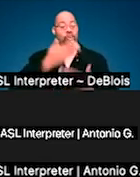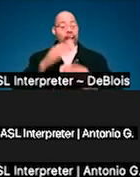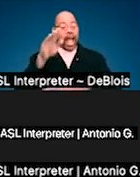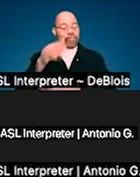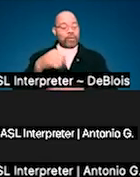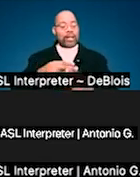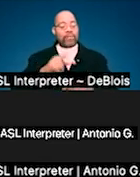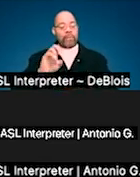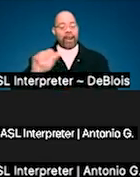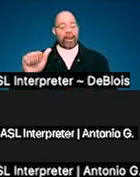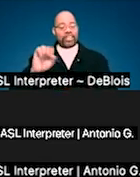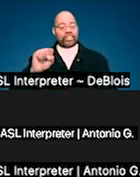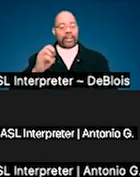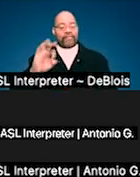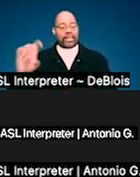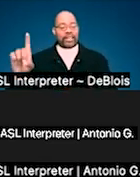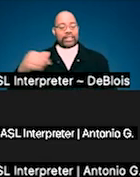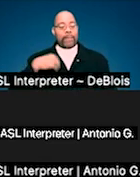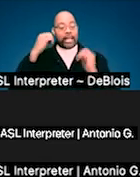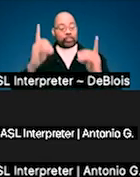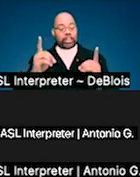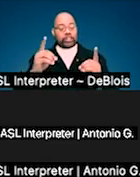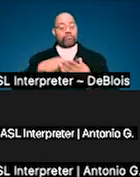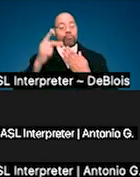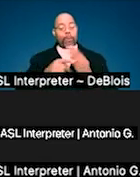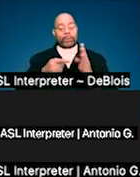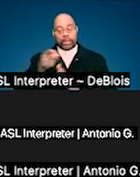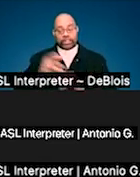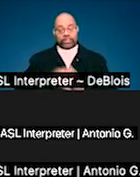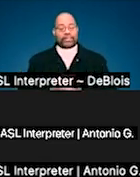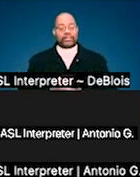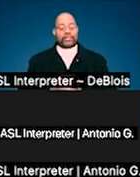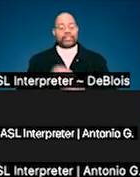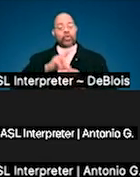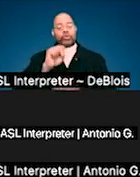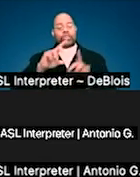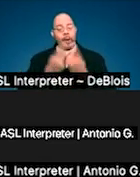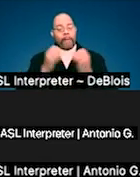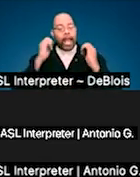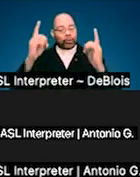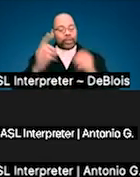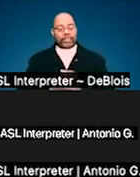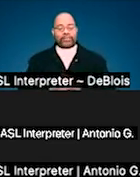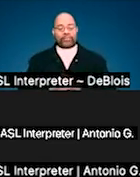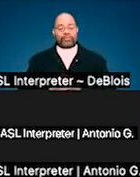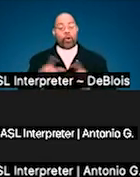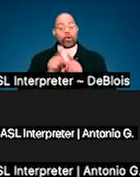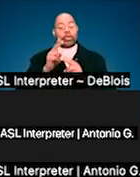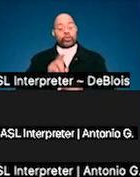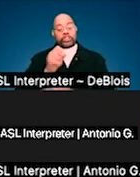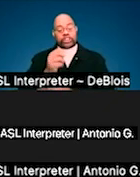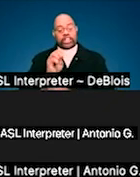afternoon. My name is Rebecca Sheffield. I'm an education program specialist at the U.S. Department of Education. I also use she,